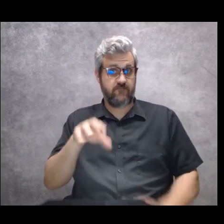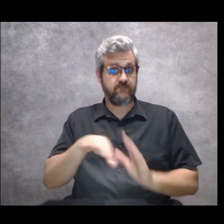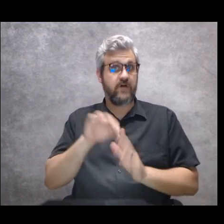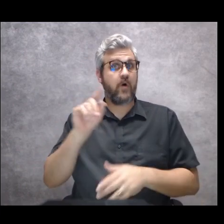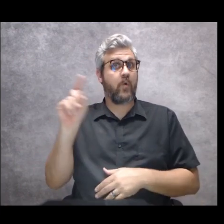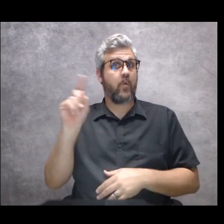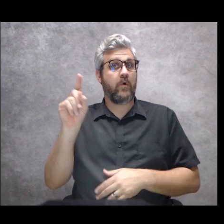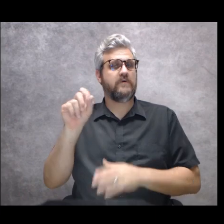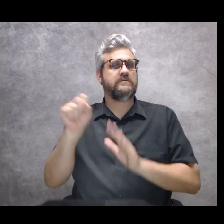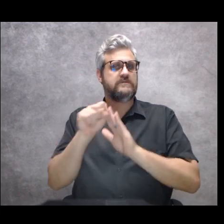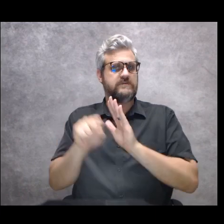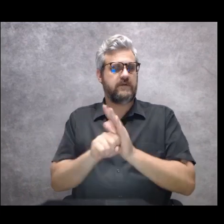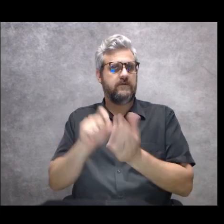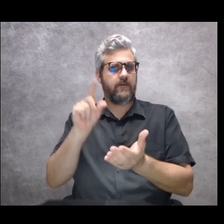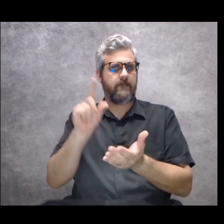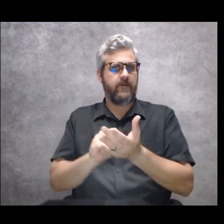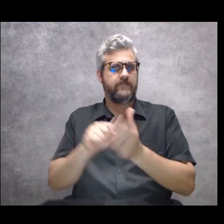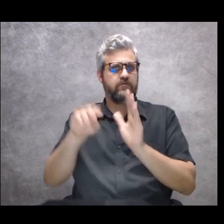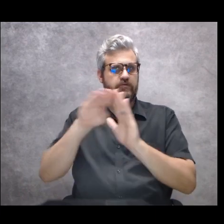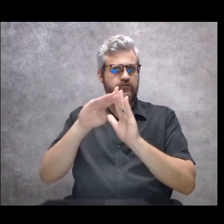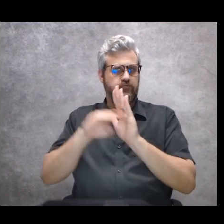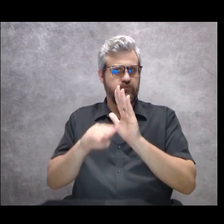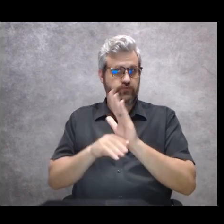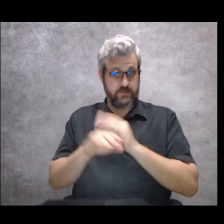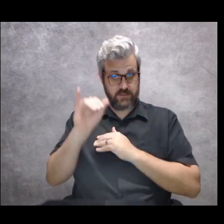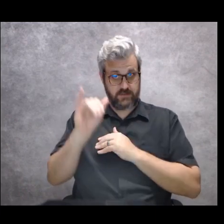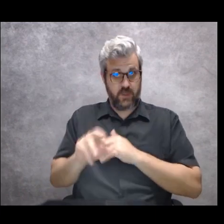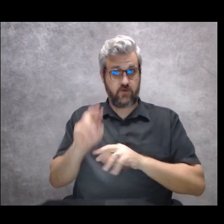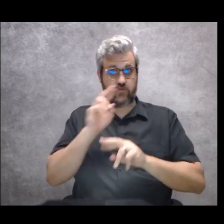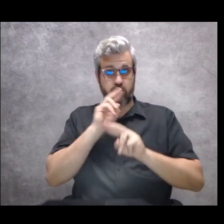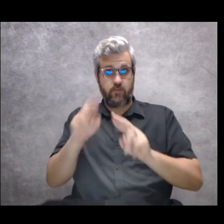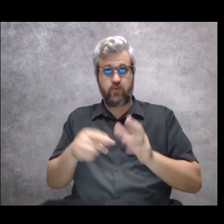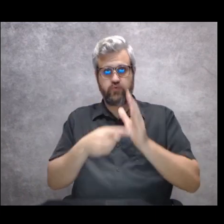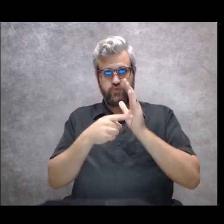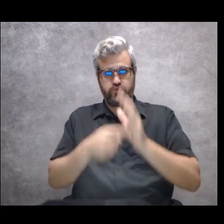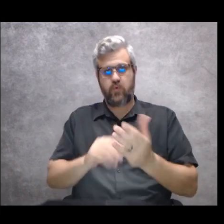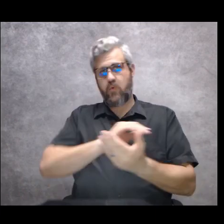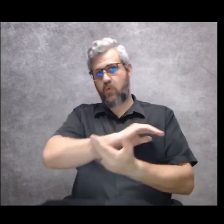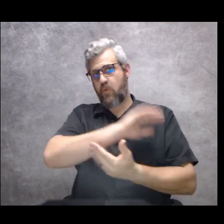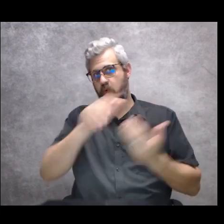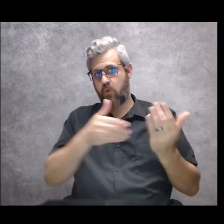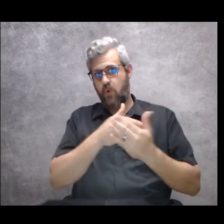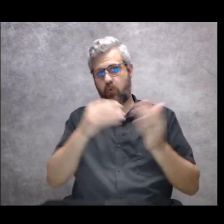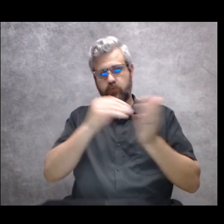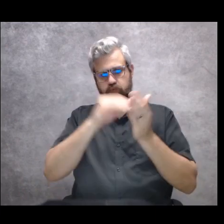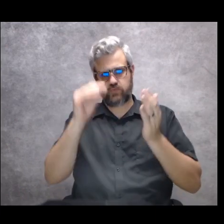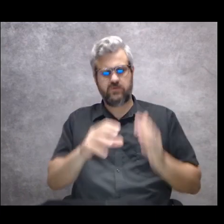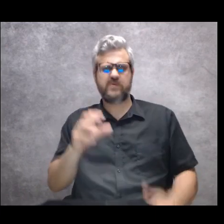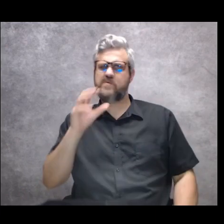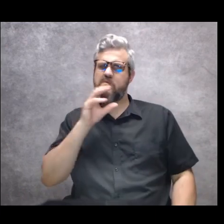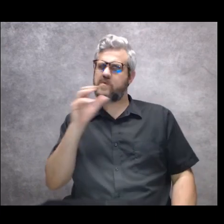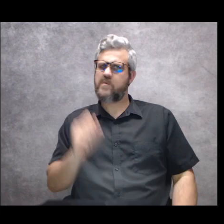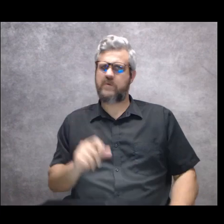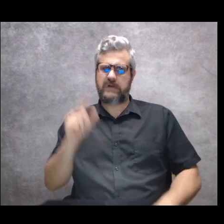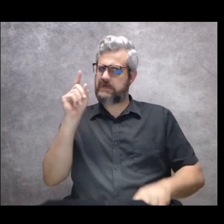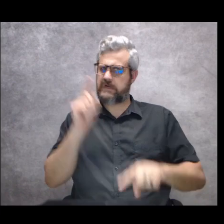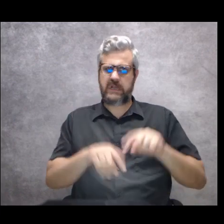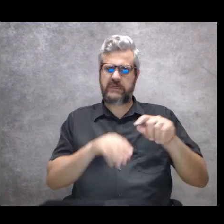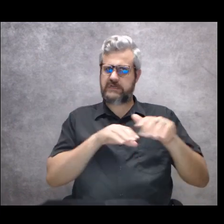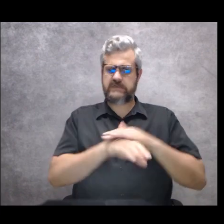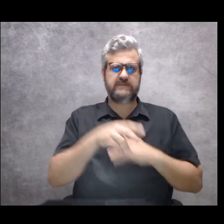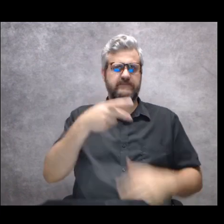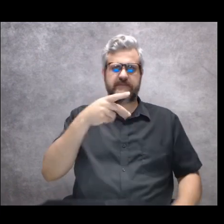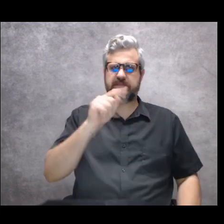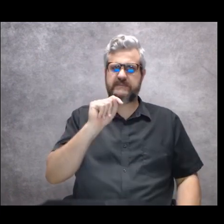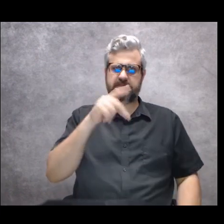list. This report will list all students who are too old to be in PTP. These would be students who are in 4th